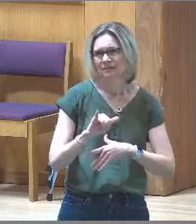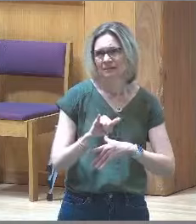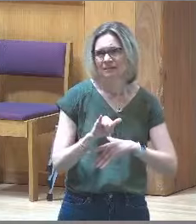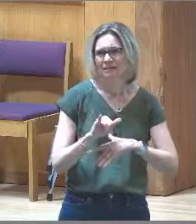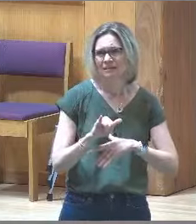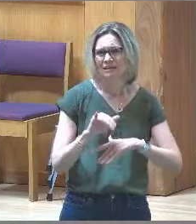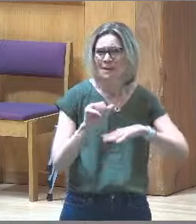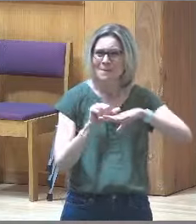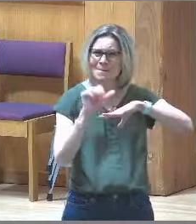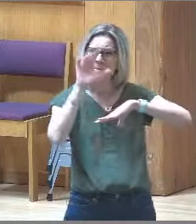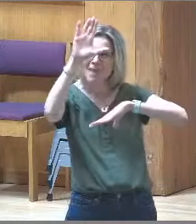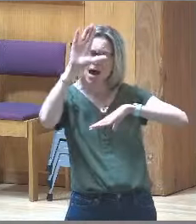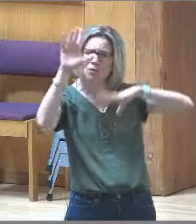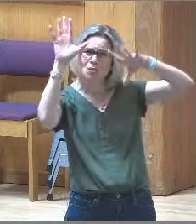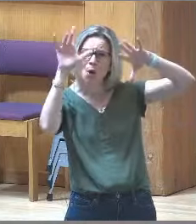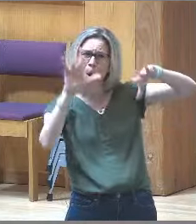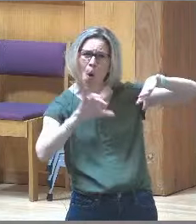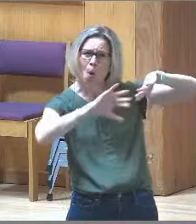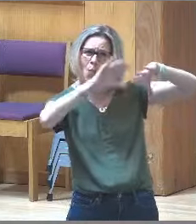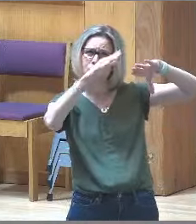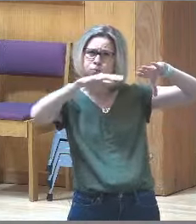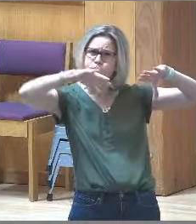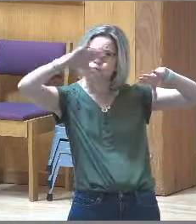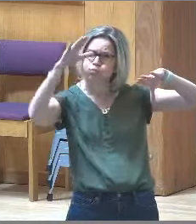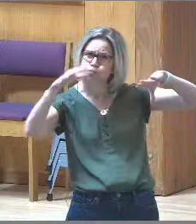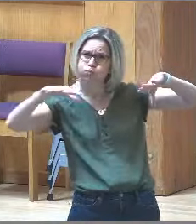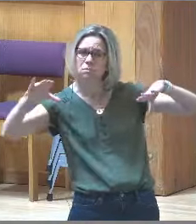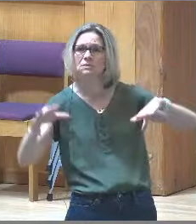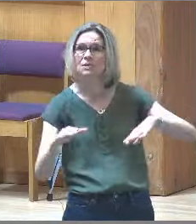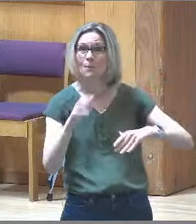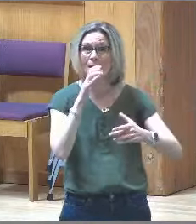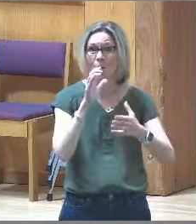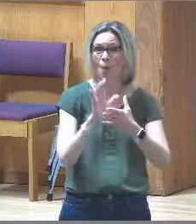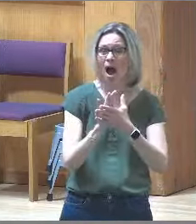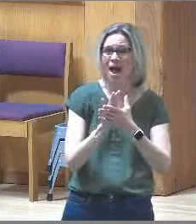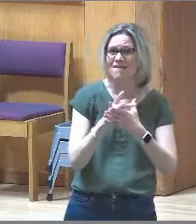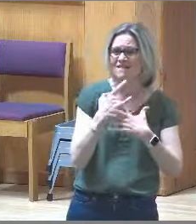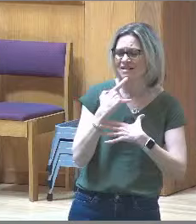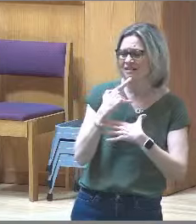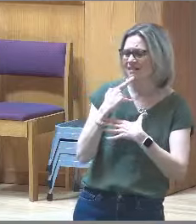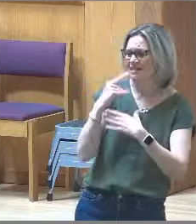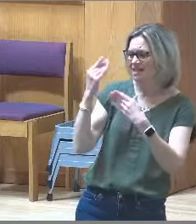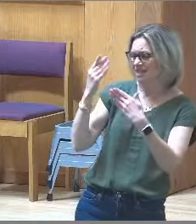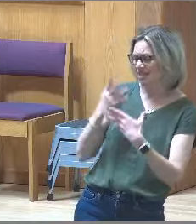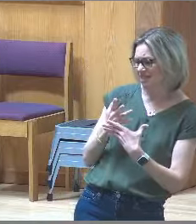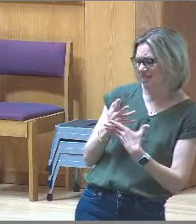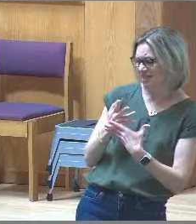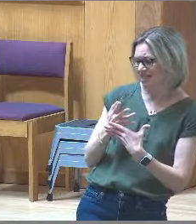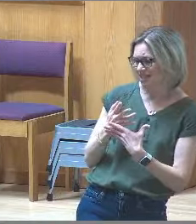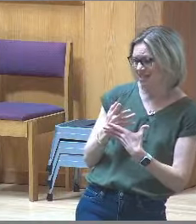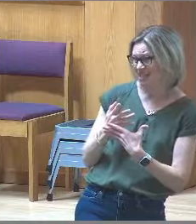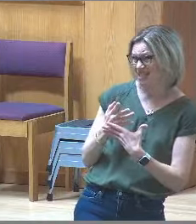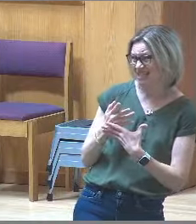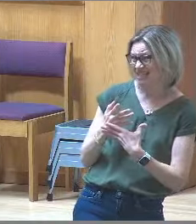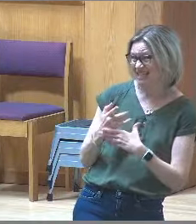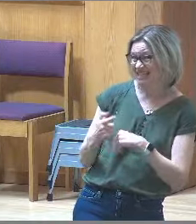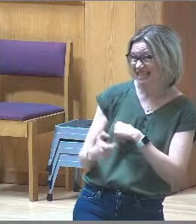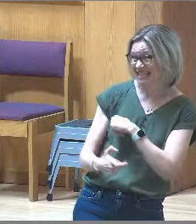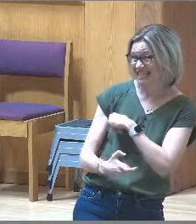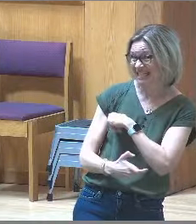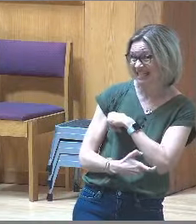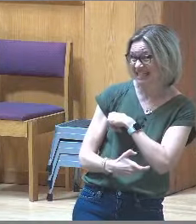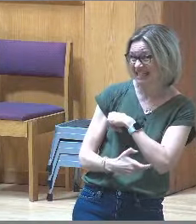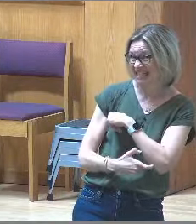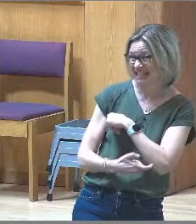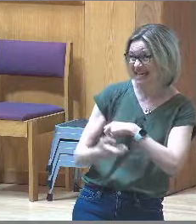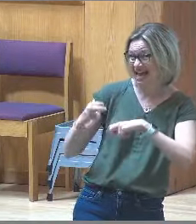the mountain with a lot of snow. And guess what? My wife tells me, aren't you tempted to slide